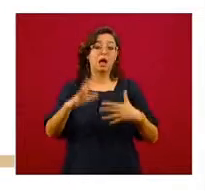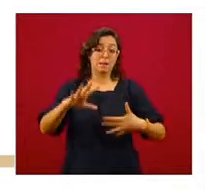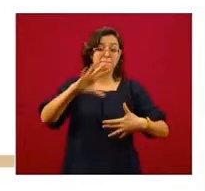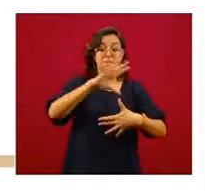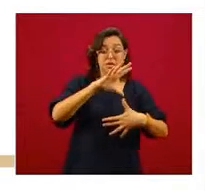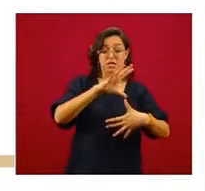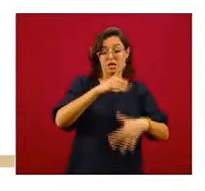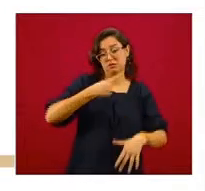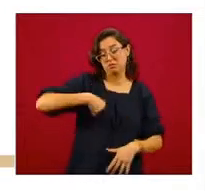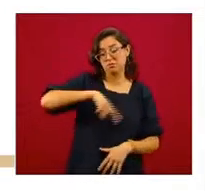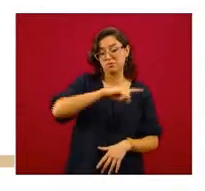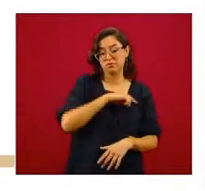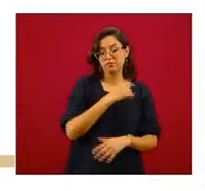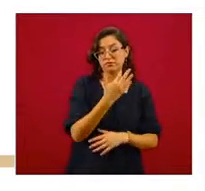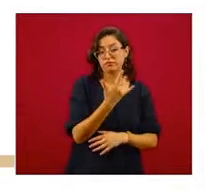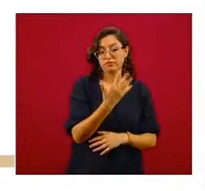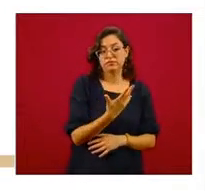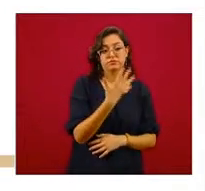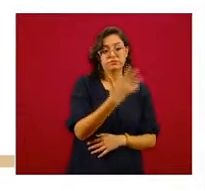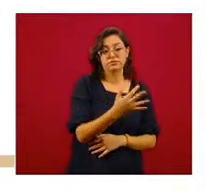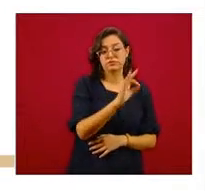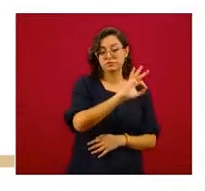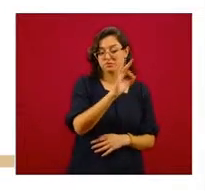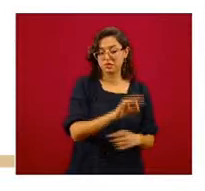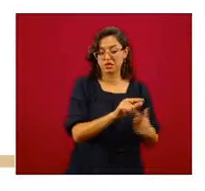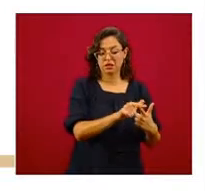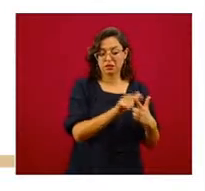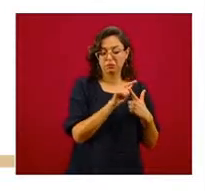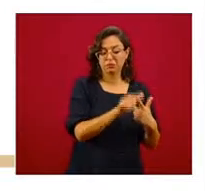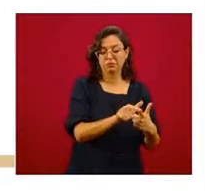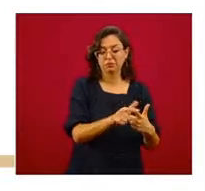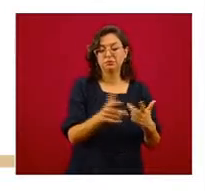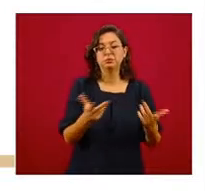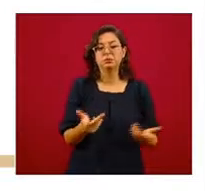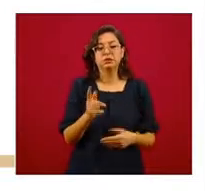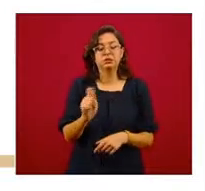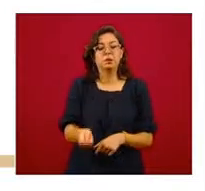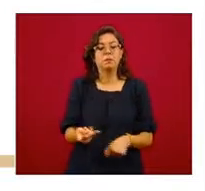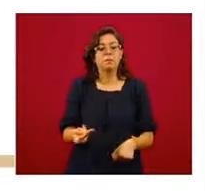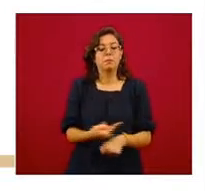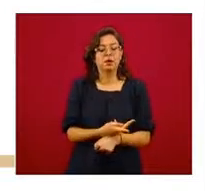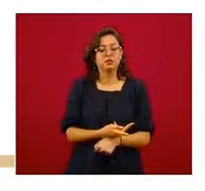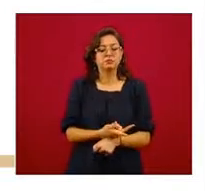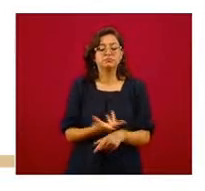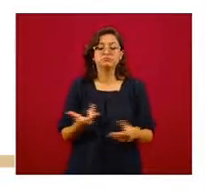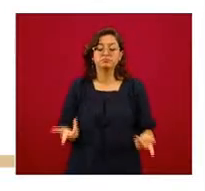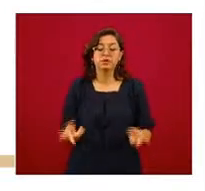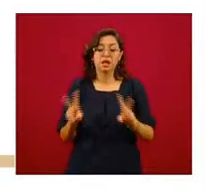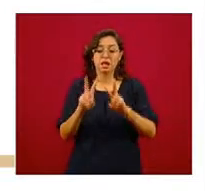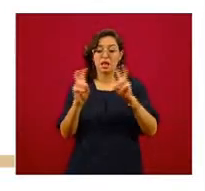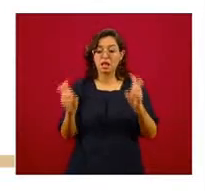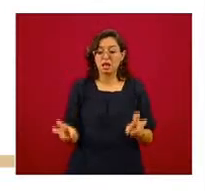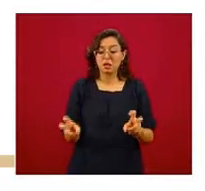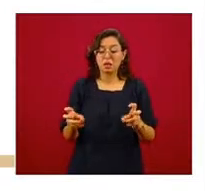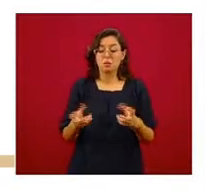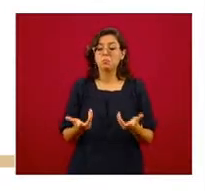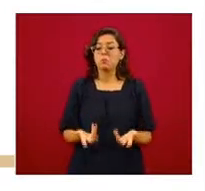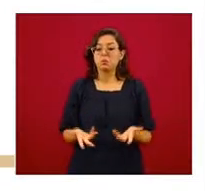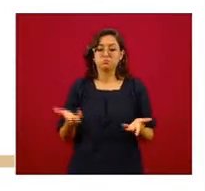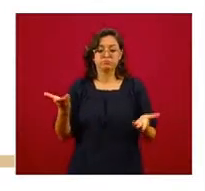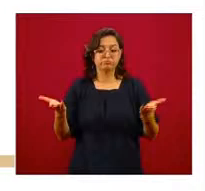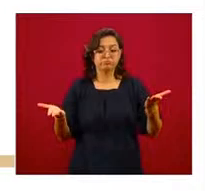the Americas, which is the region we belong to, the 55% remains. So